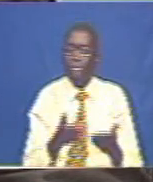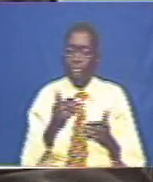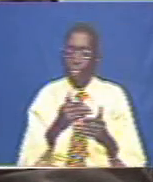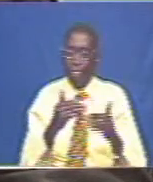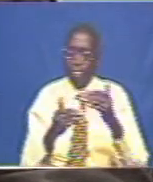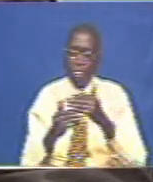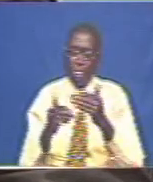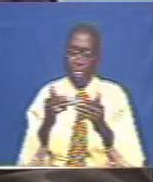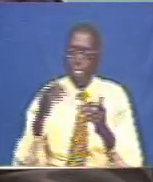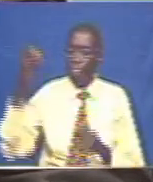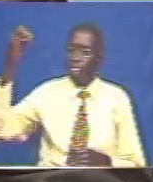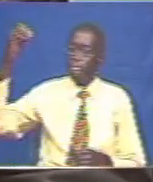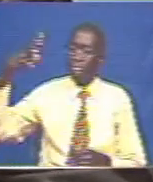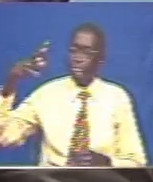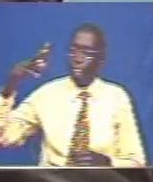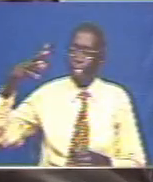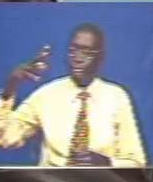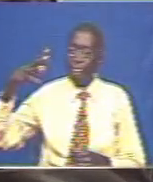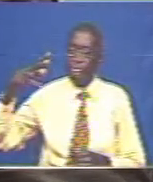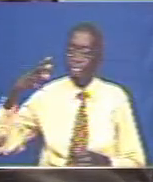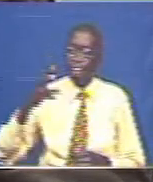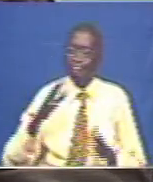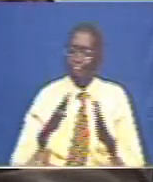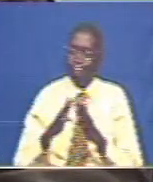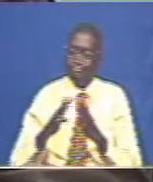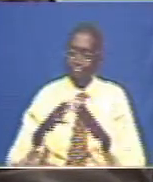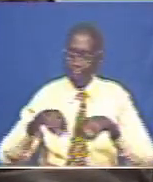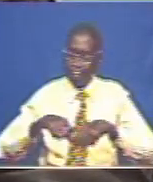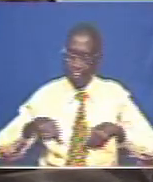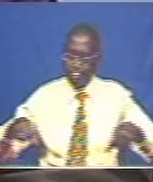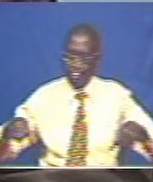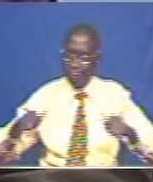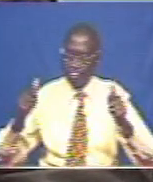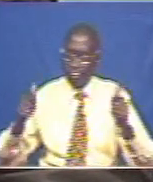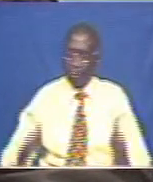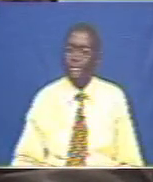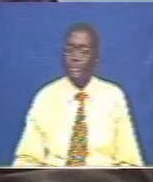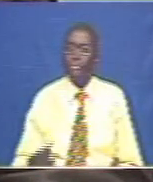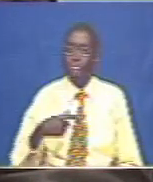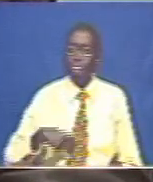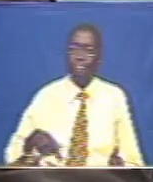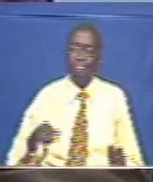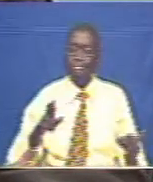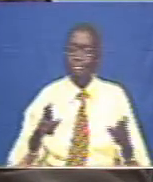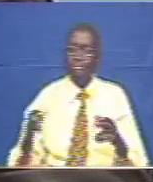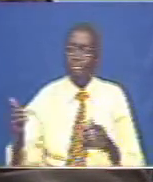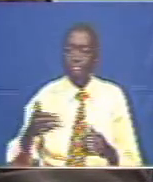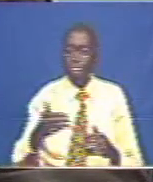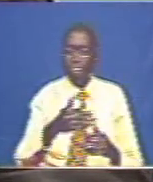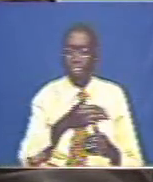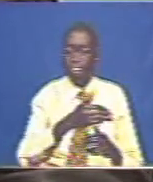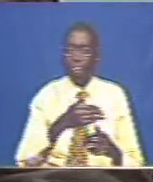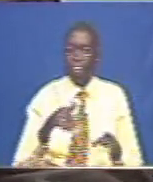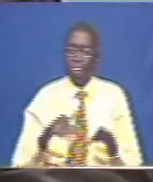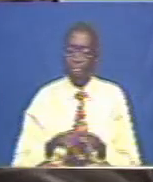for electricity, and a sewage system, we will be able, we are ready to mobilize our people to be able to work